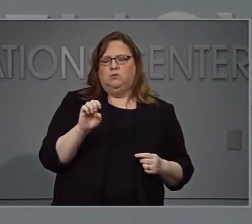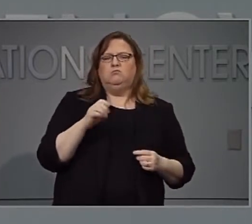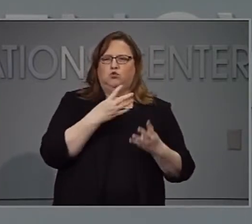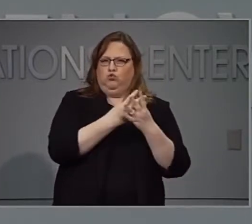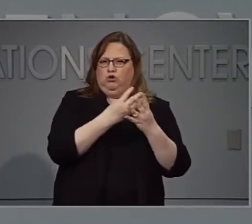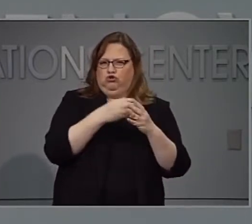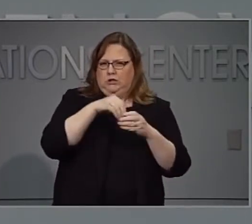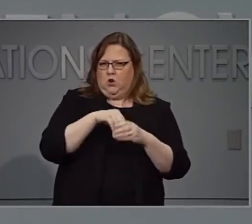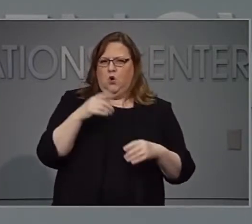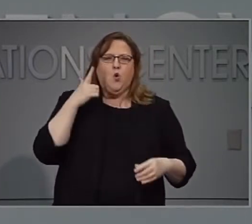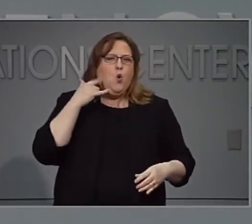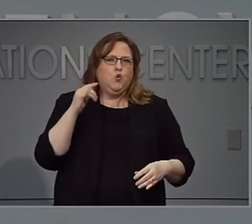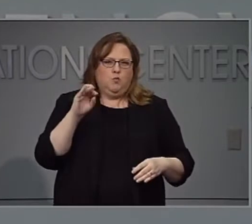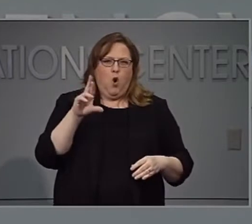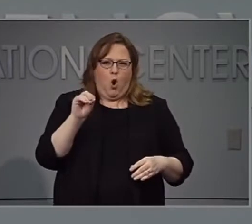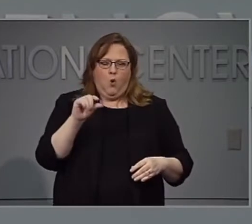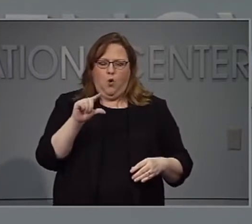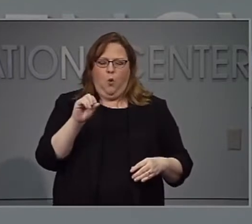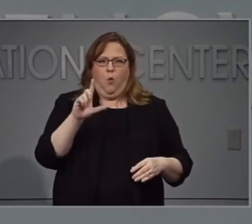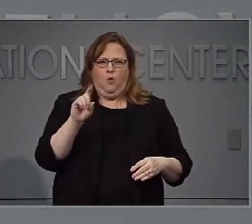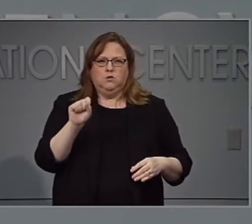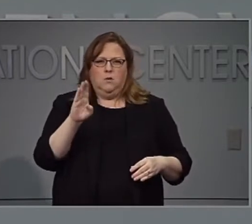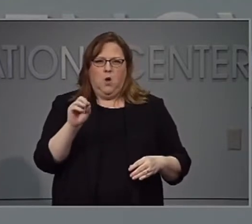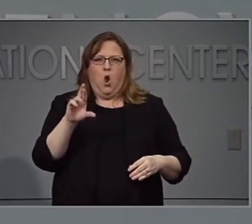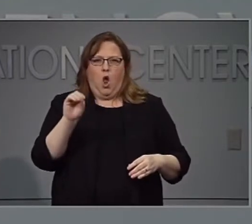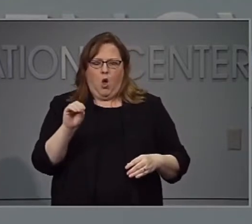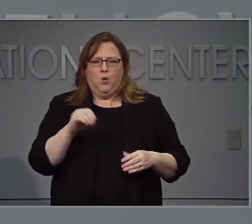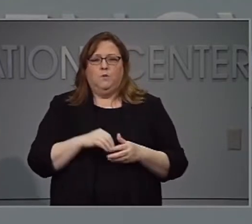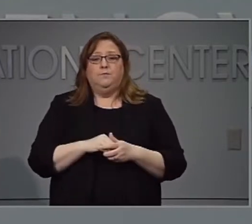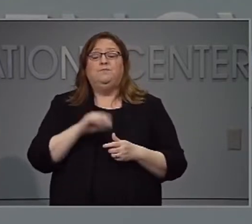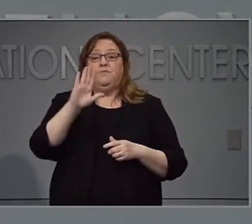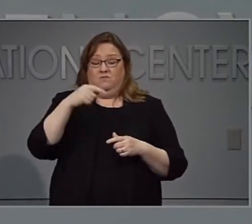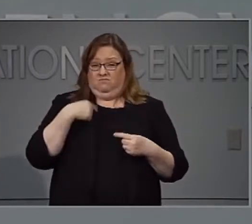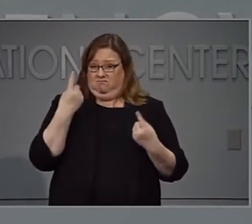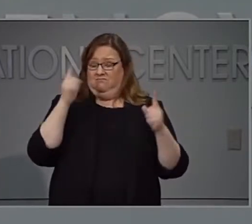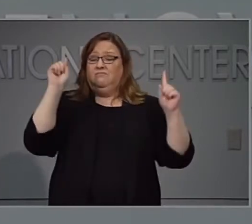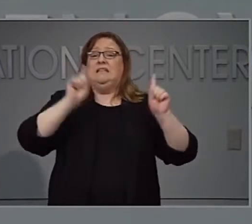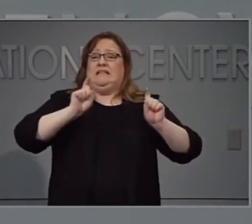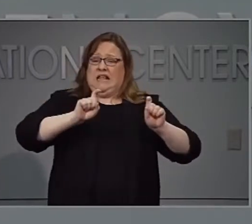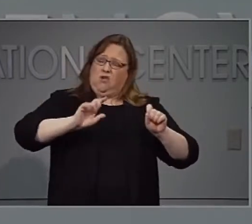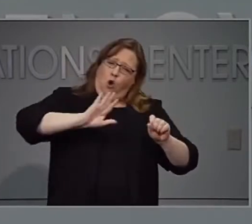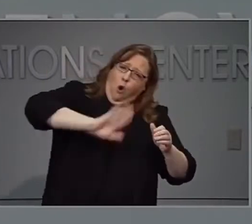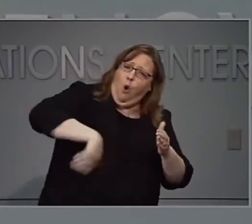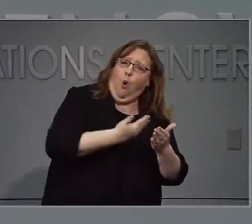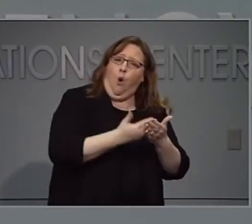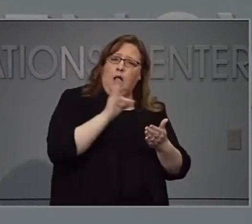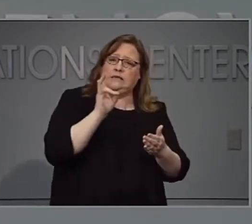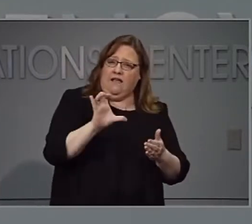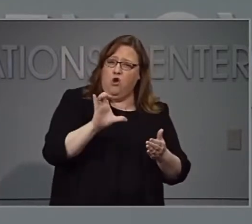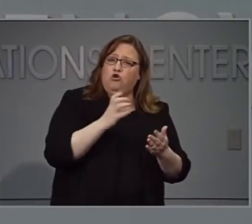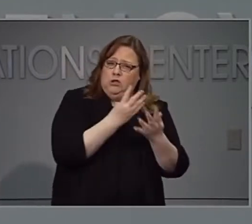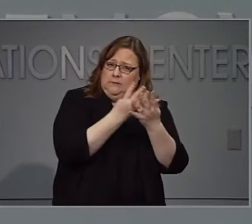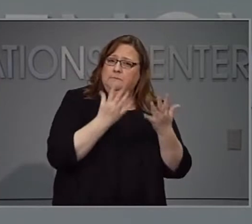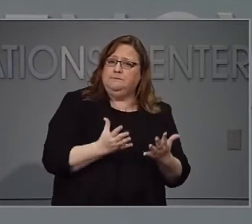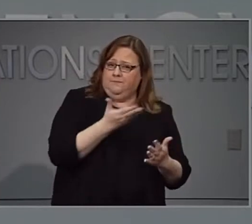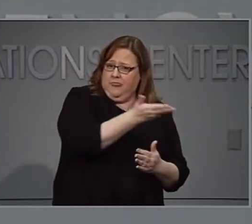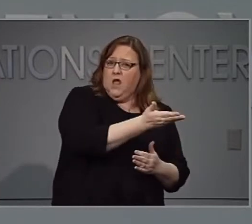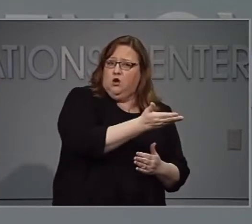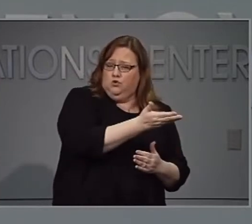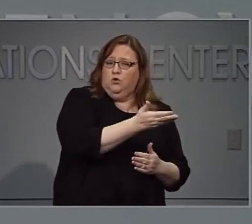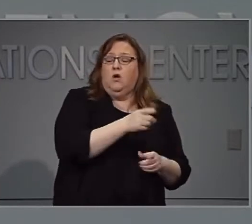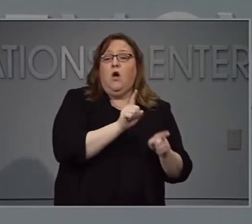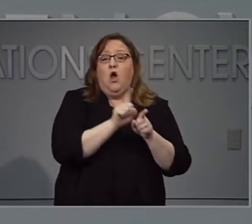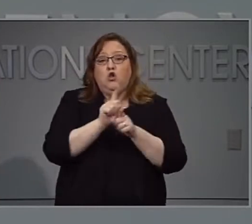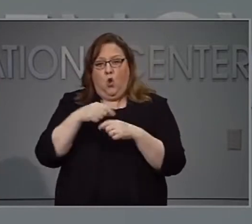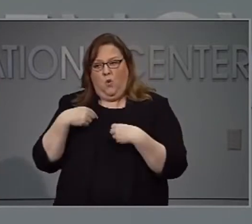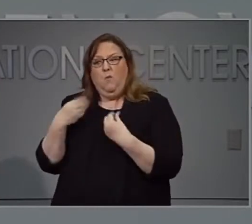officials secured and accomplished testing all 700 offenders at the facility, as well as providing access to tests